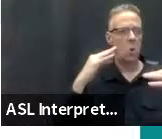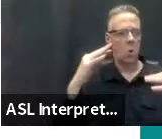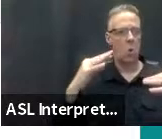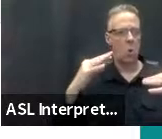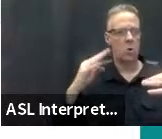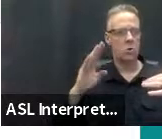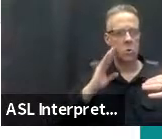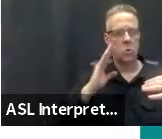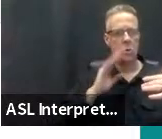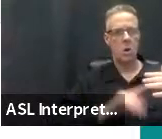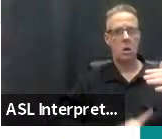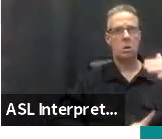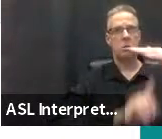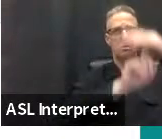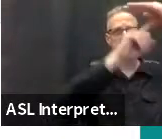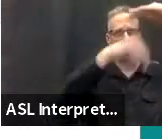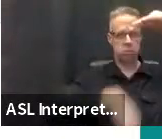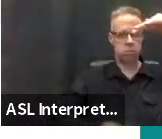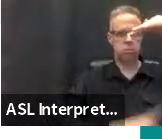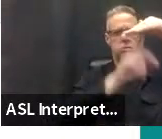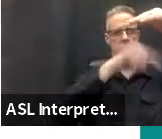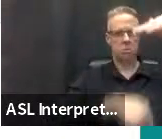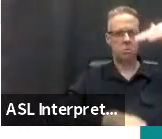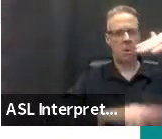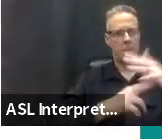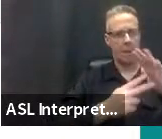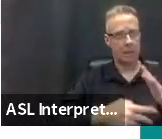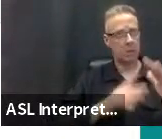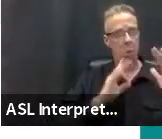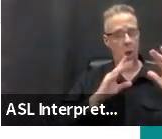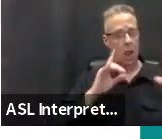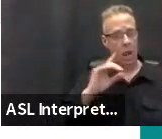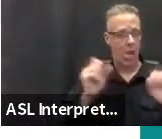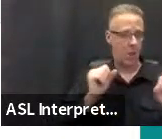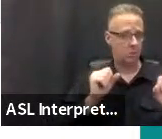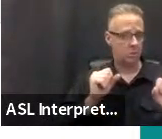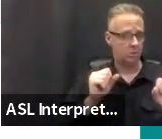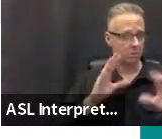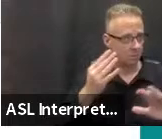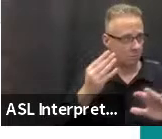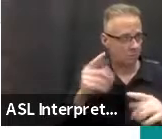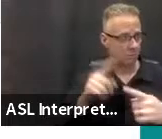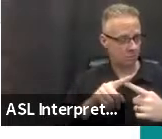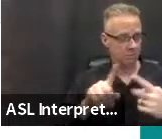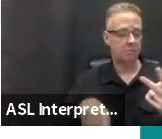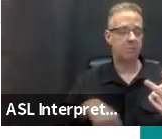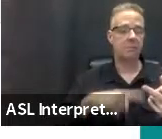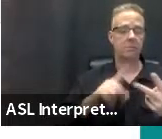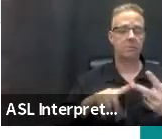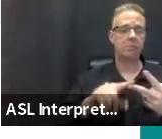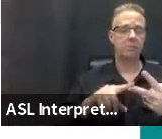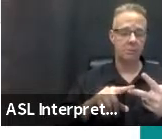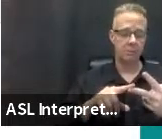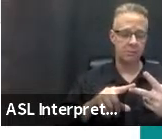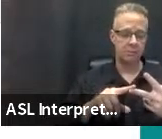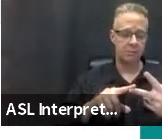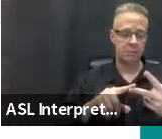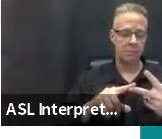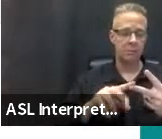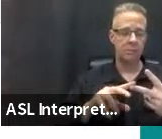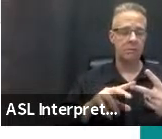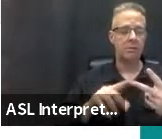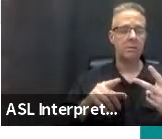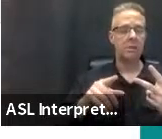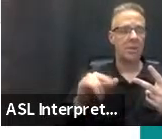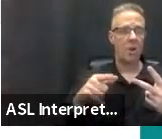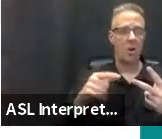structure above and come down. So this is going to be pretty noisy. I think is one thing to think about. Another thing to think about on the flip side is,